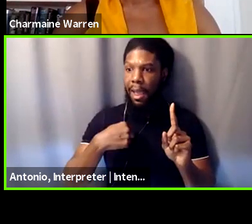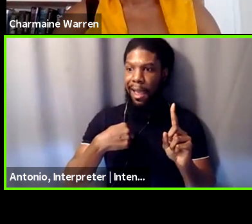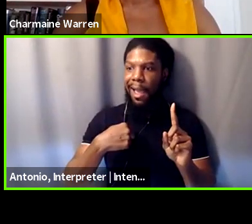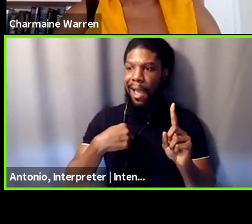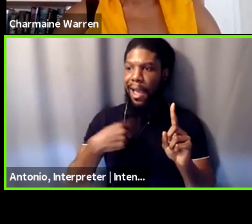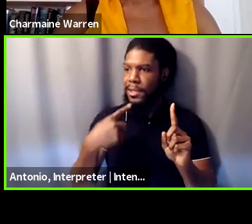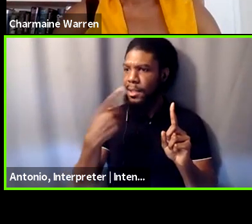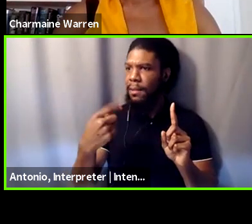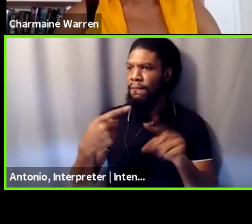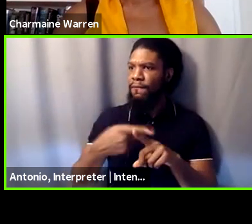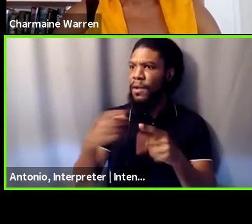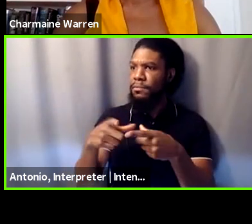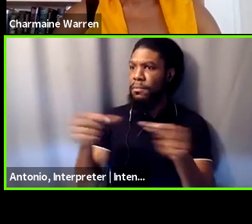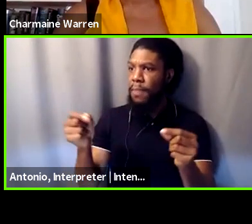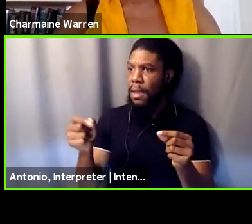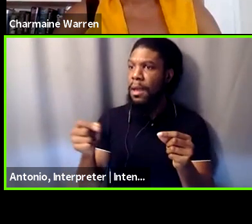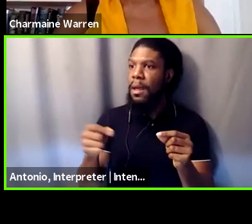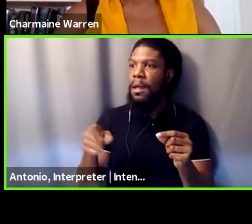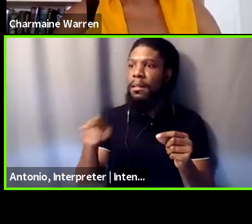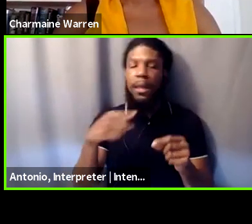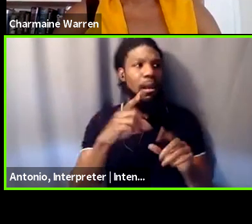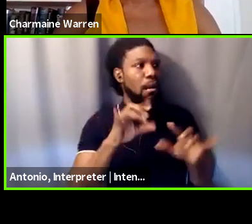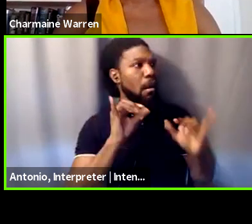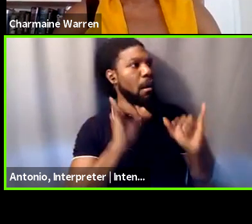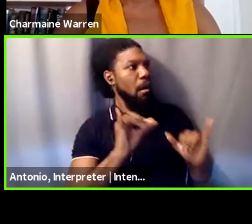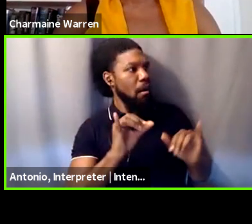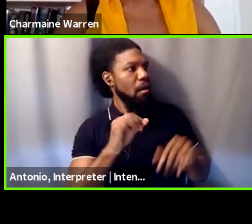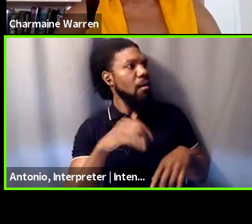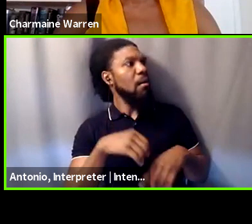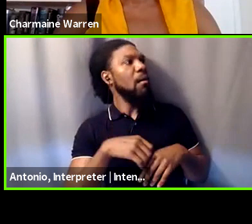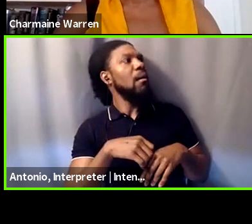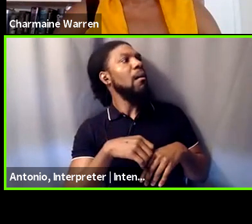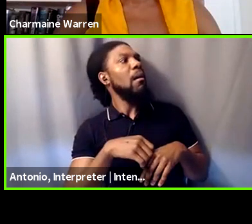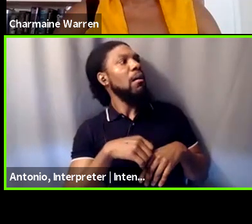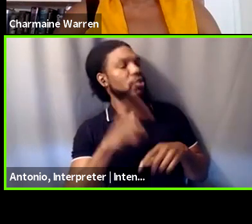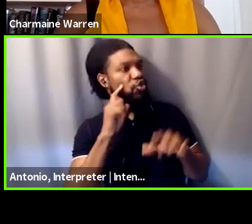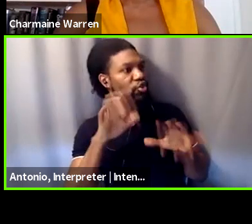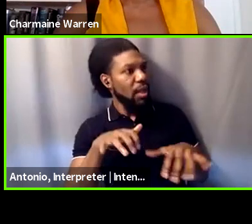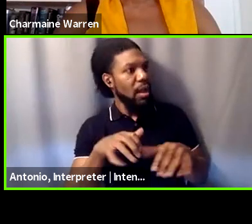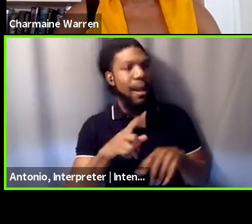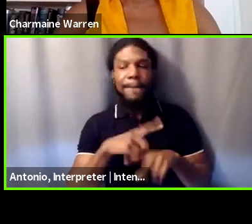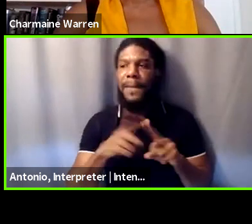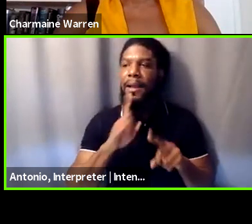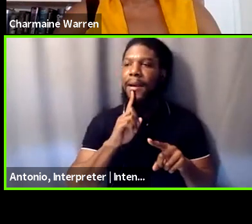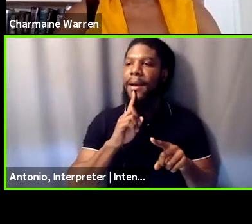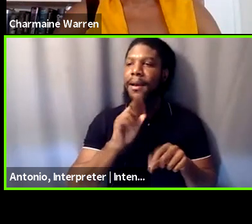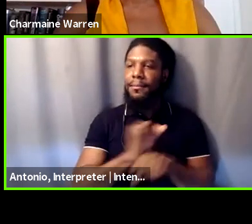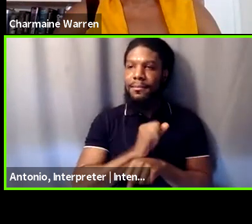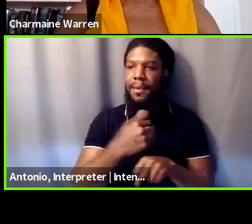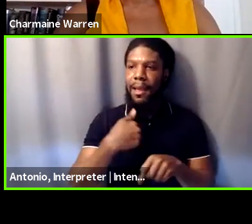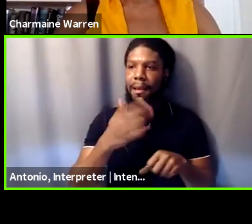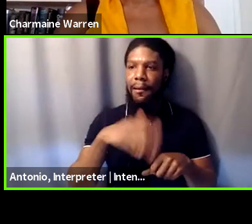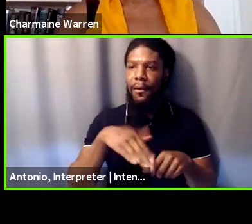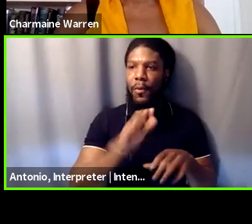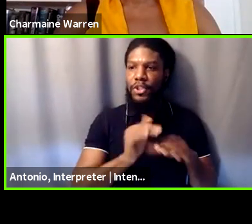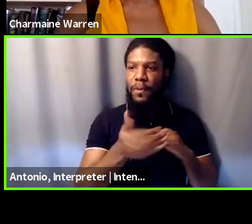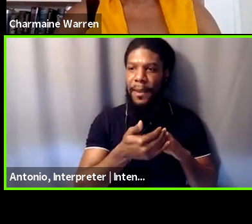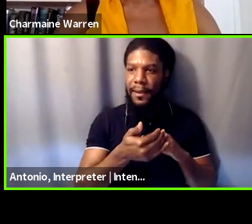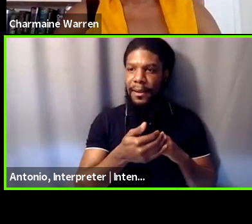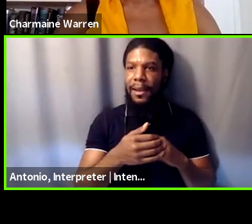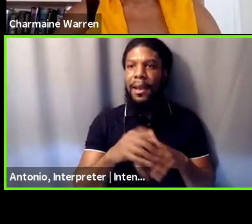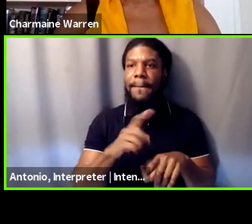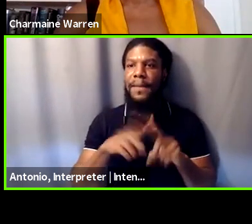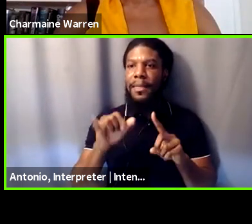accent, now, how it sounds now. And so because that disruption isn't